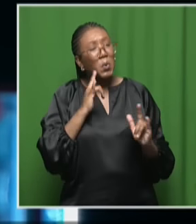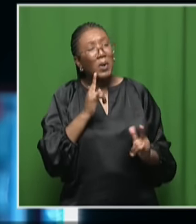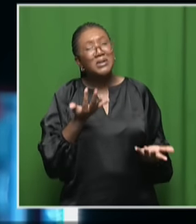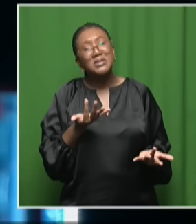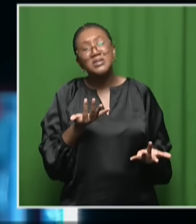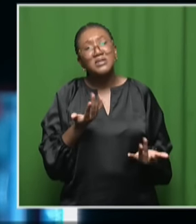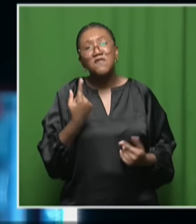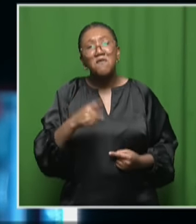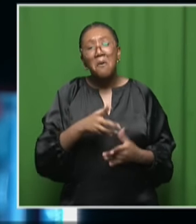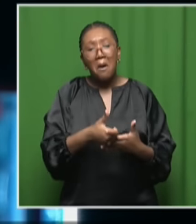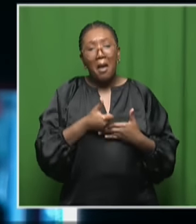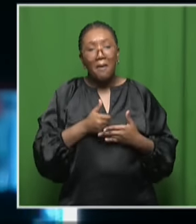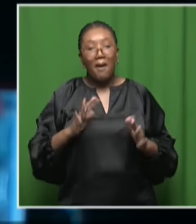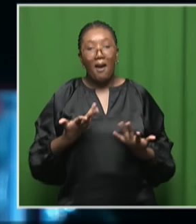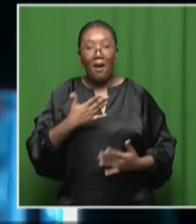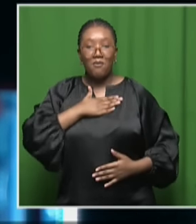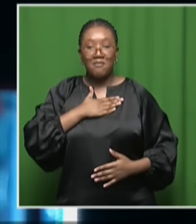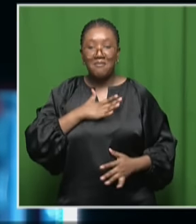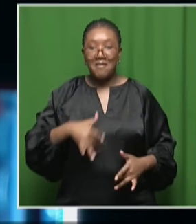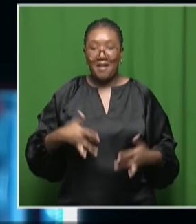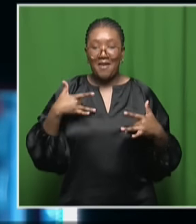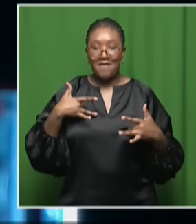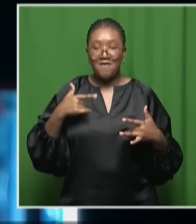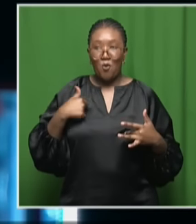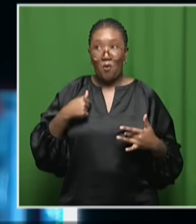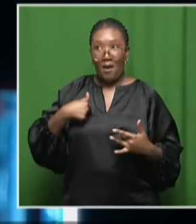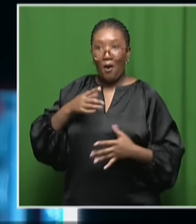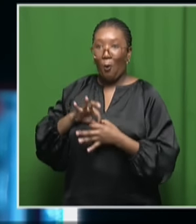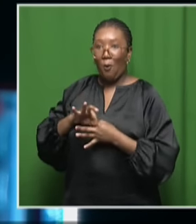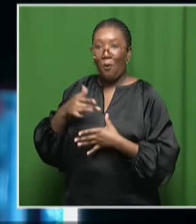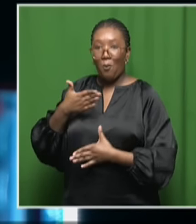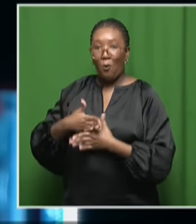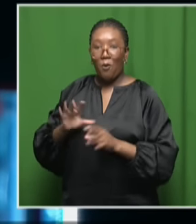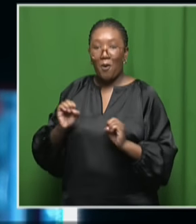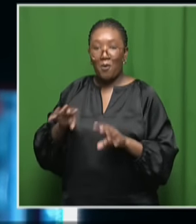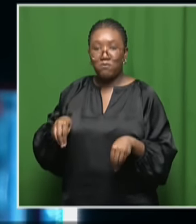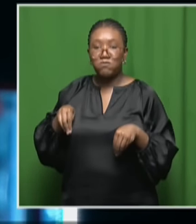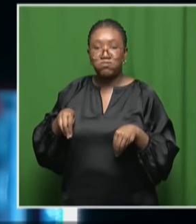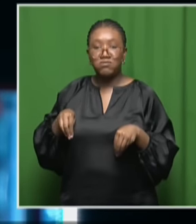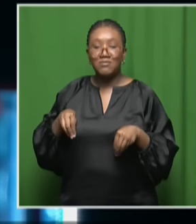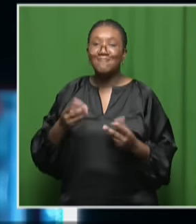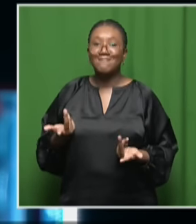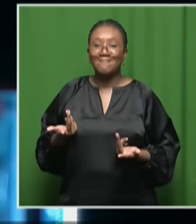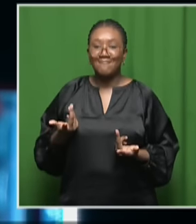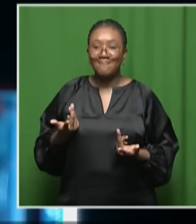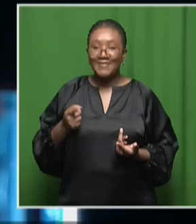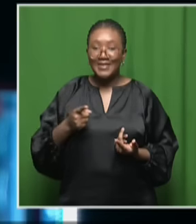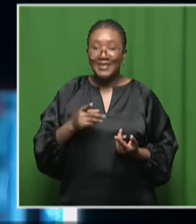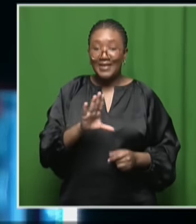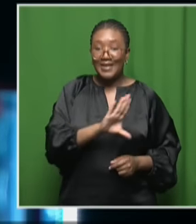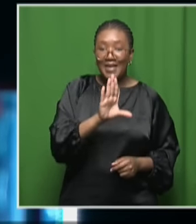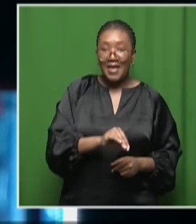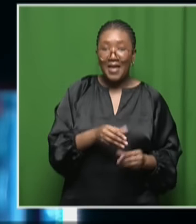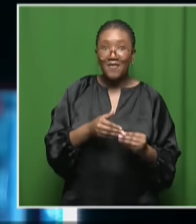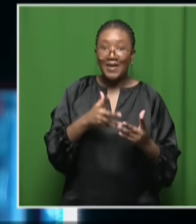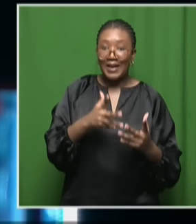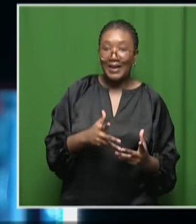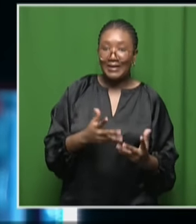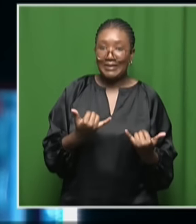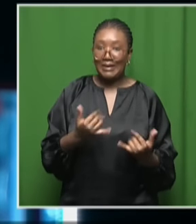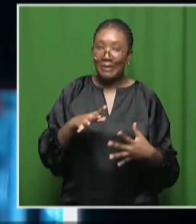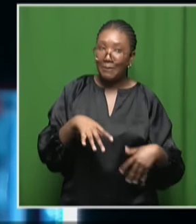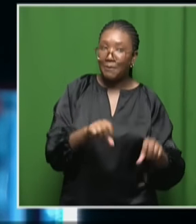African continents? Practically, how does the African how do the African leaders seize the moment in as